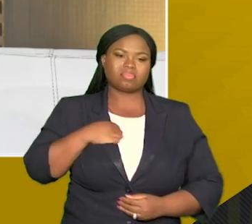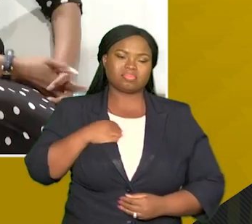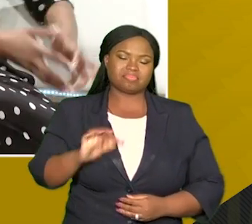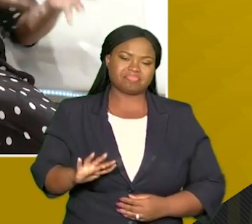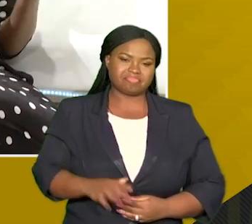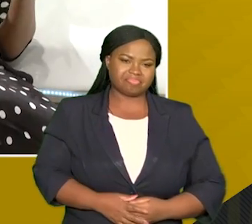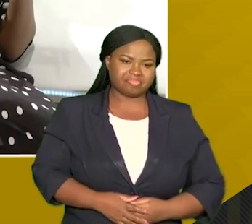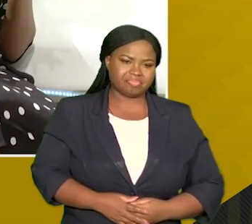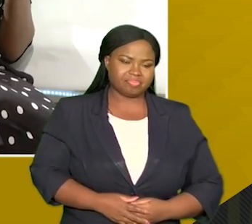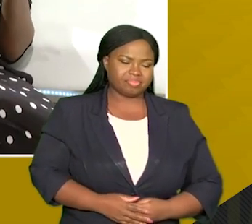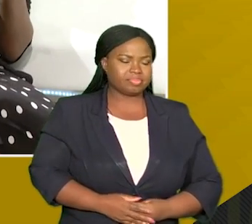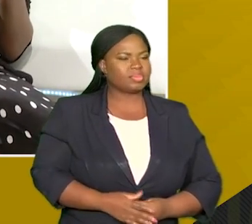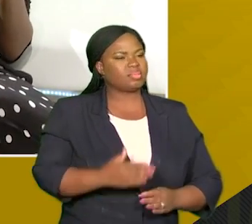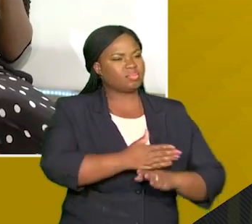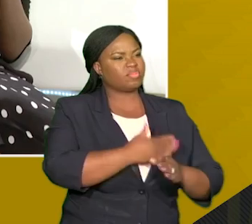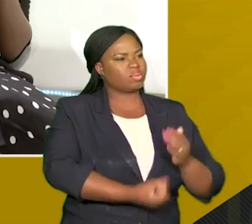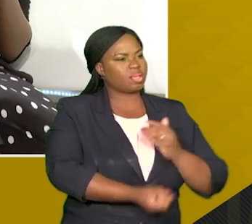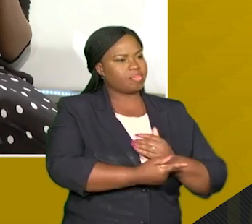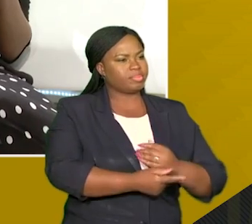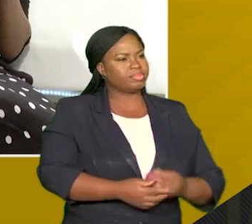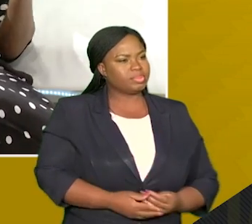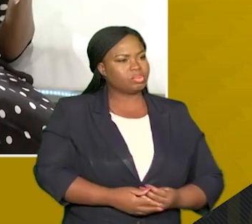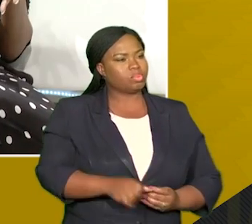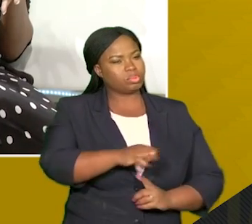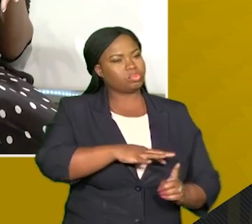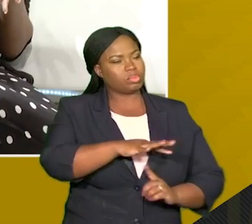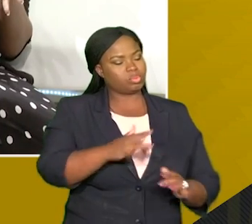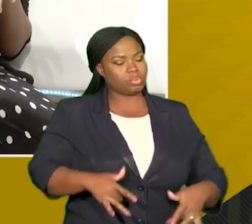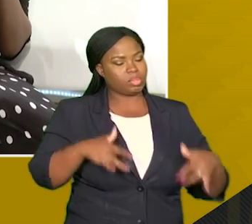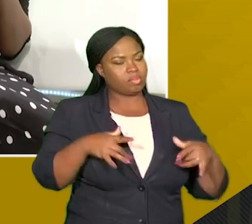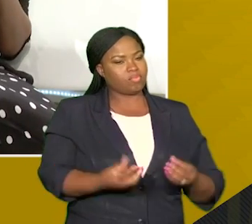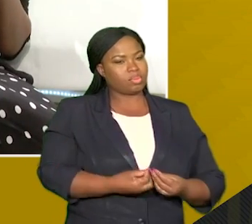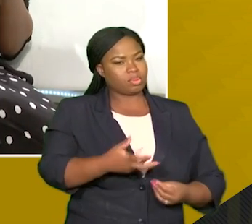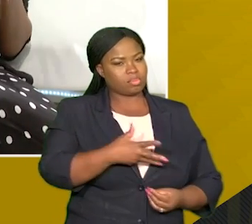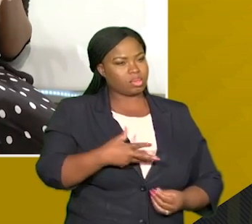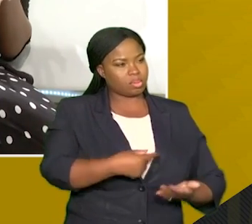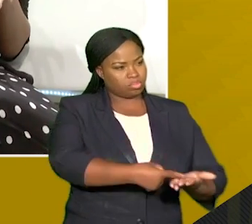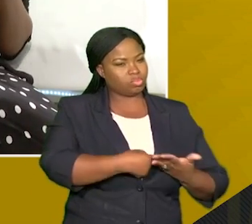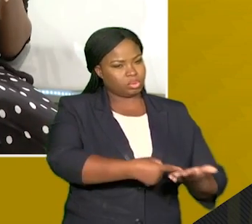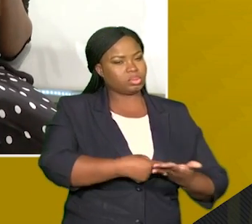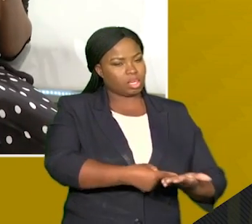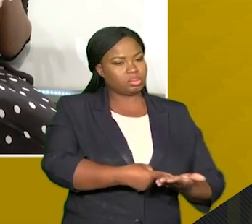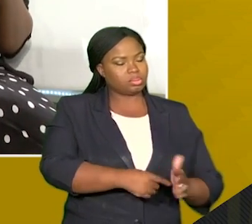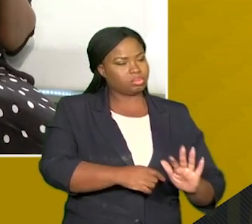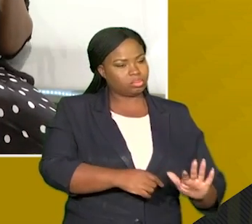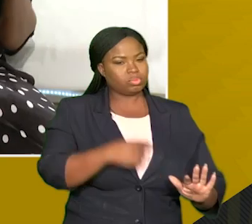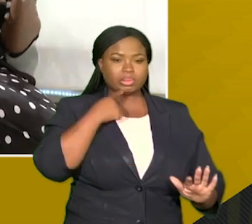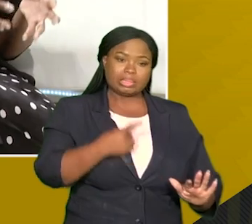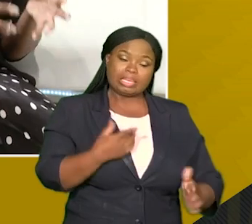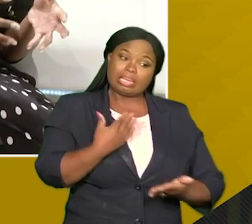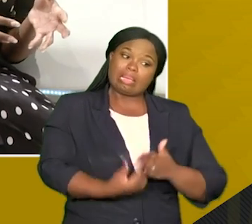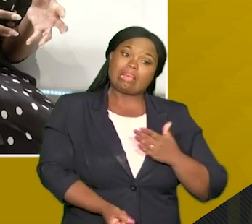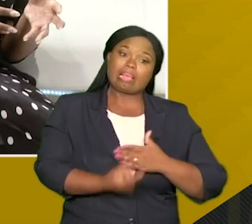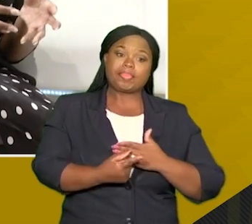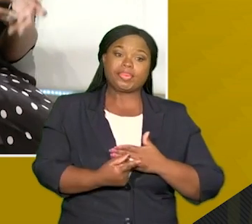But before that happened, bokunali any situation na kore le dule le mama. You know, and discuss gore bana baka there might come a